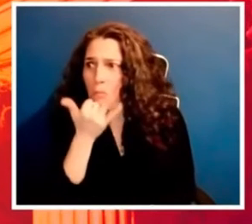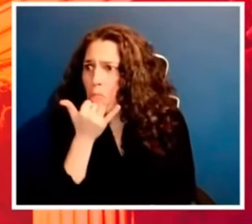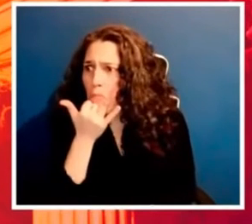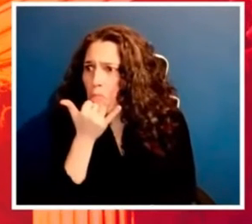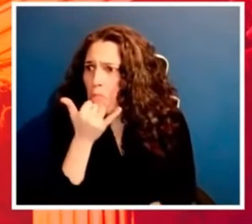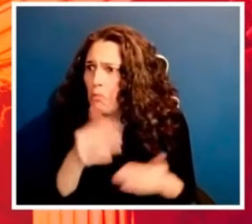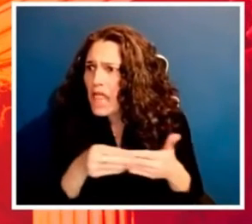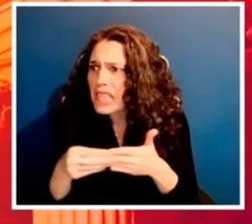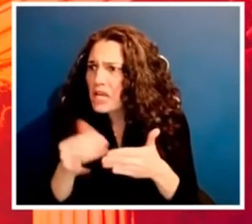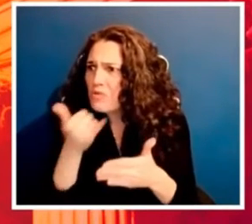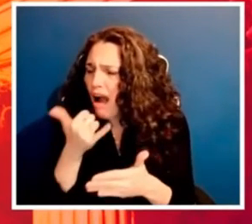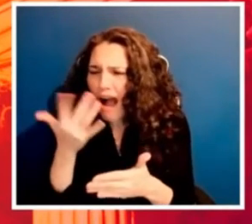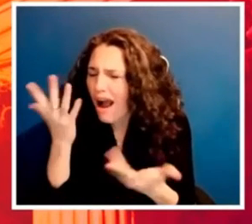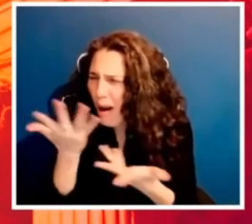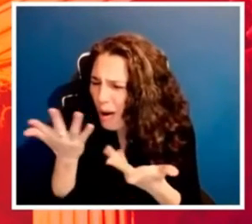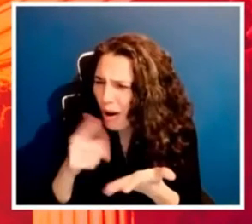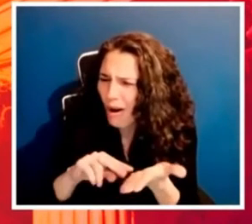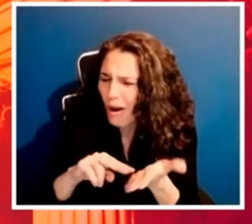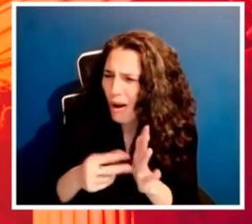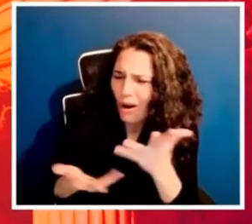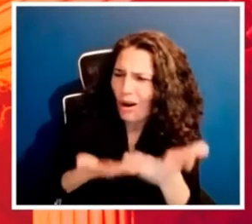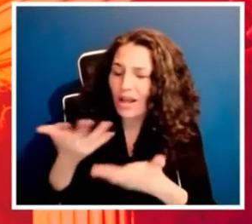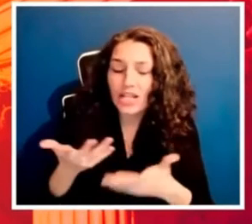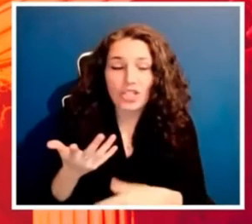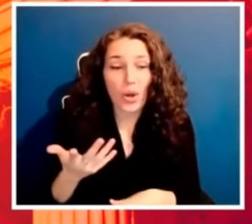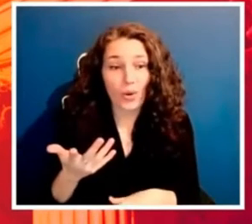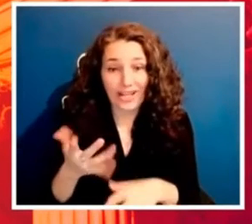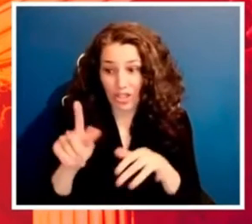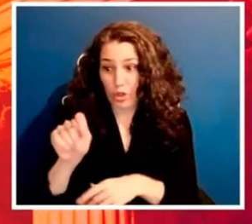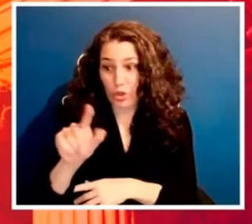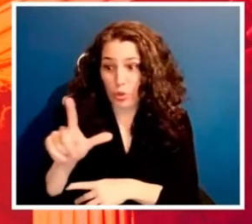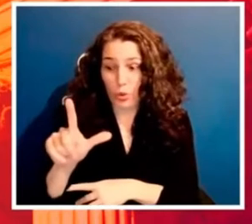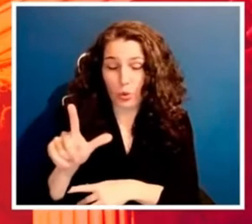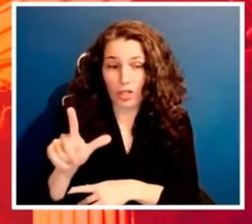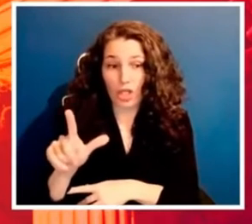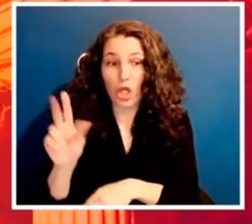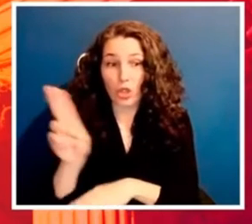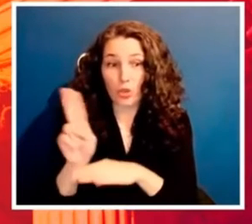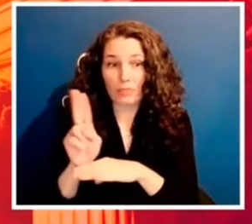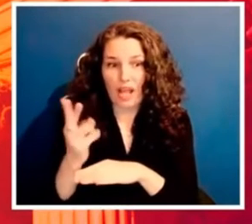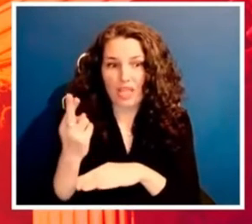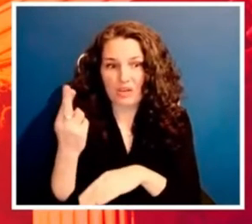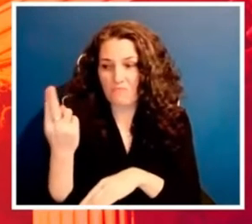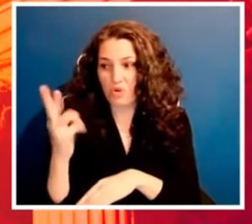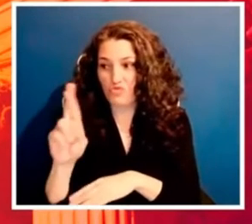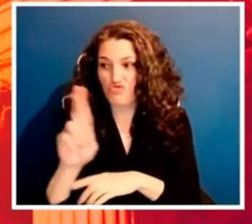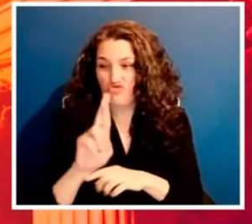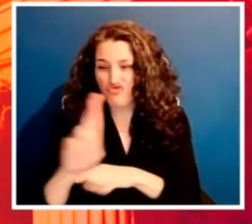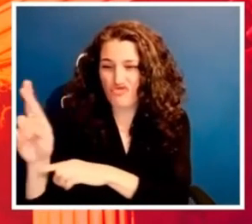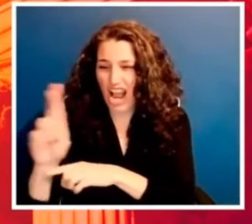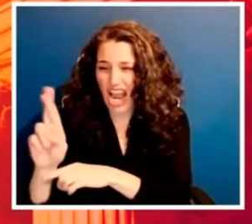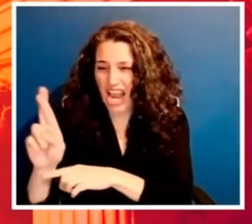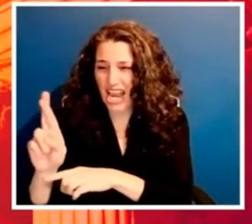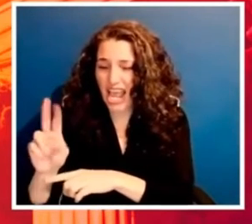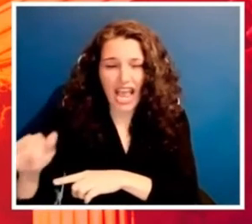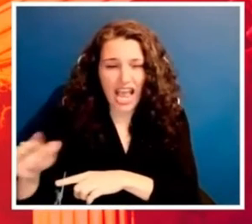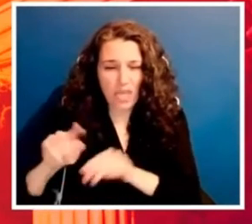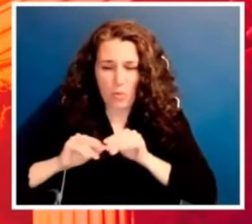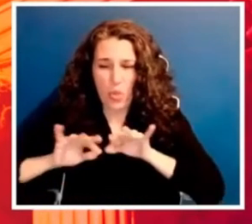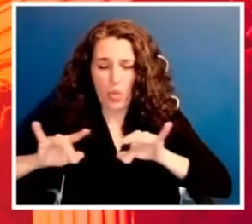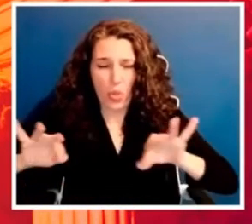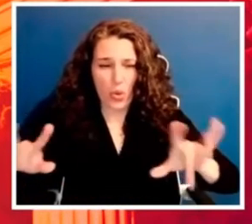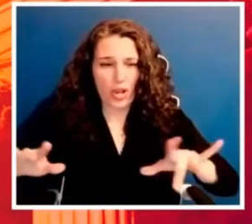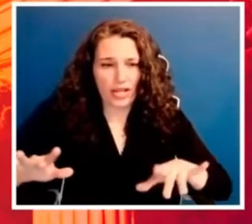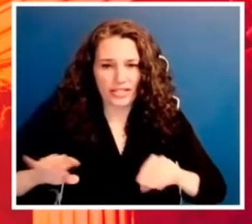key tool used by the right to radicalize people and spread racism, misogyny, and division across social